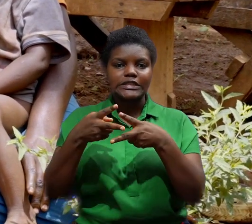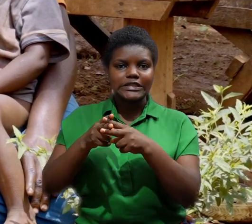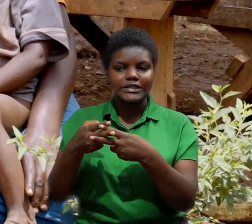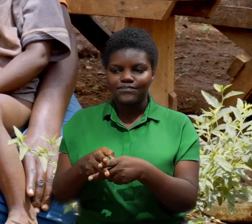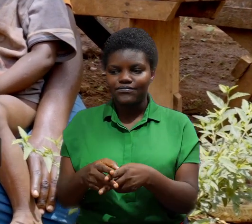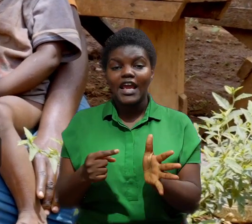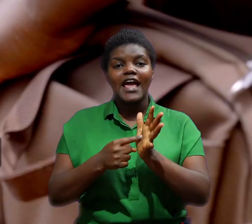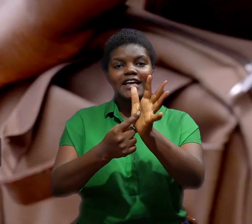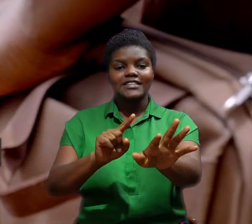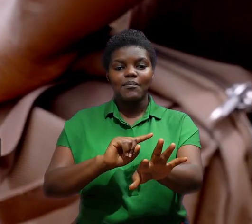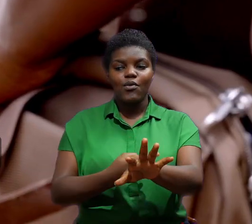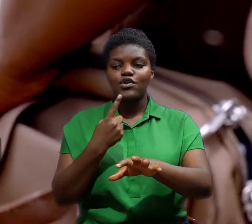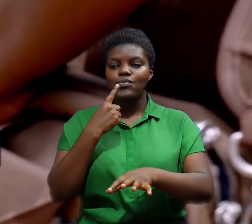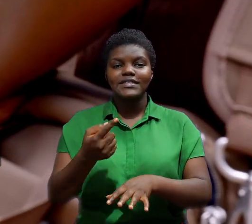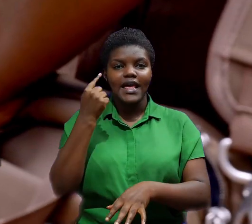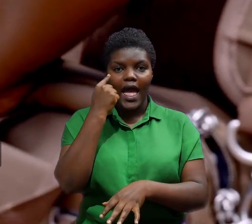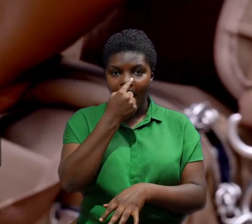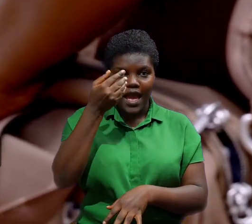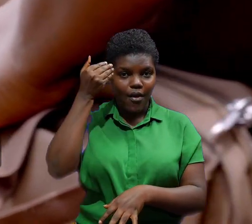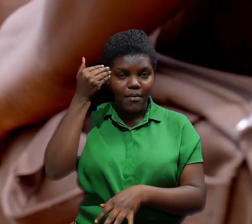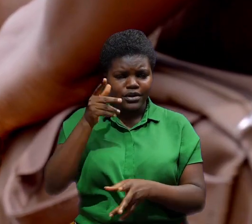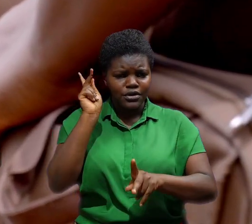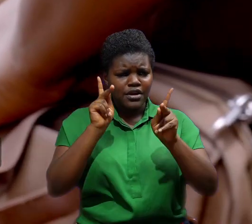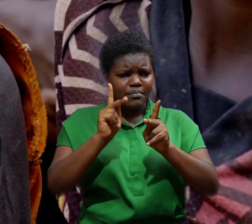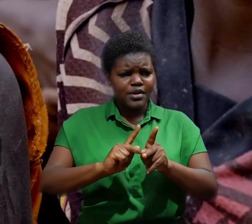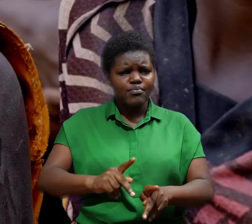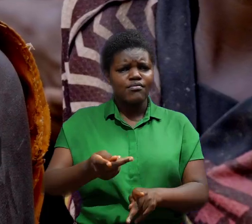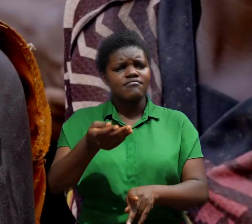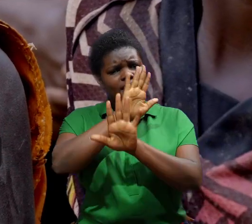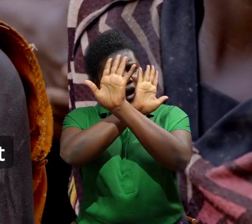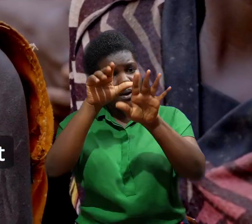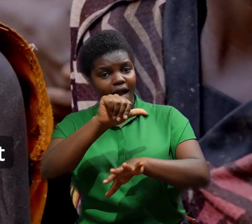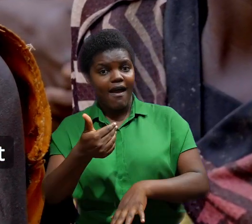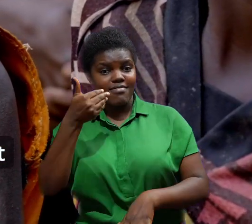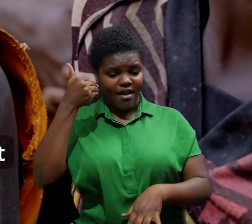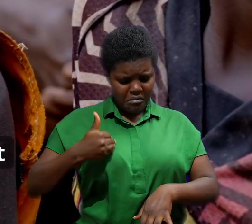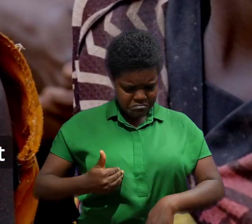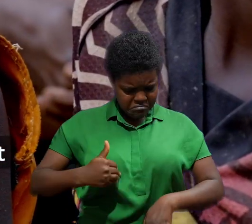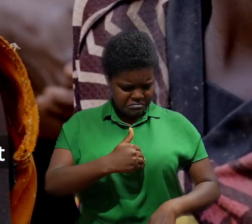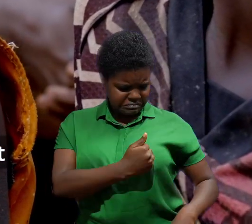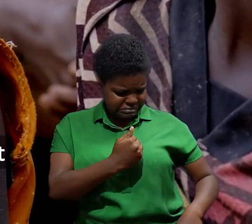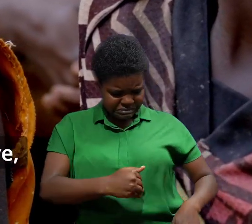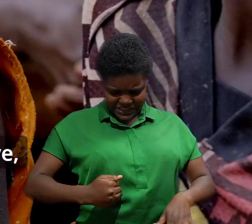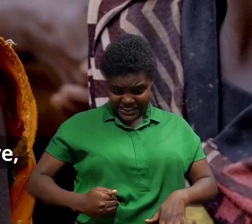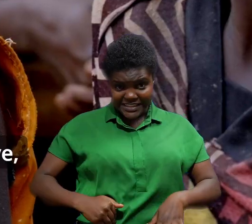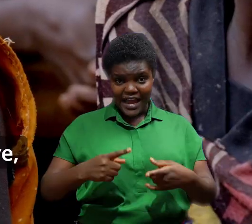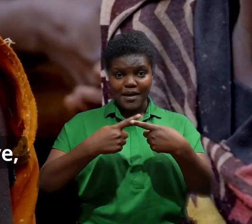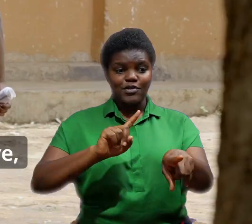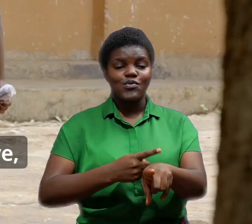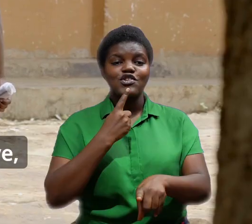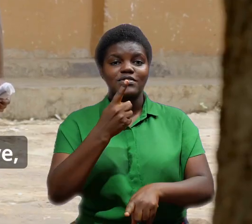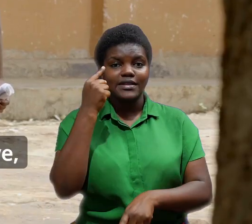beyond repair. For example, when we talk about eye operations, people know about other operations, other parts of the body. But when you talk